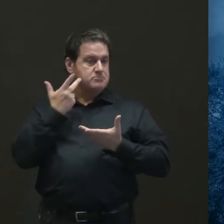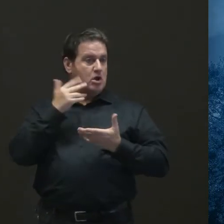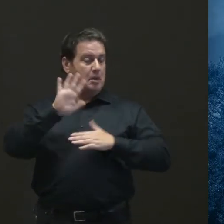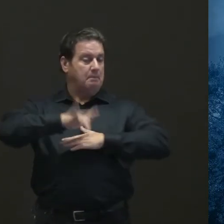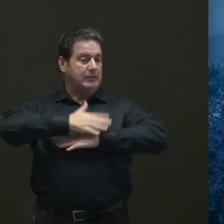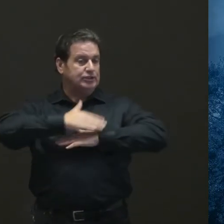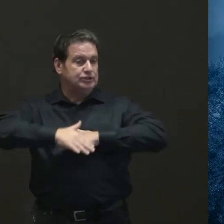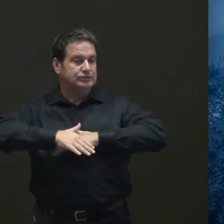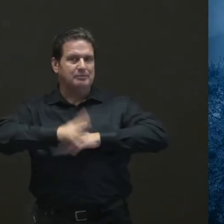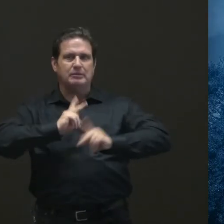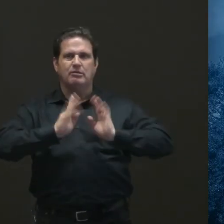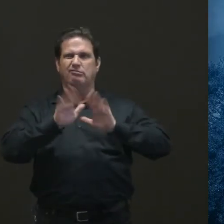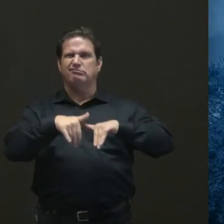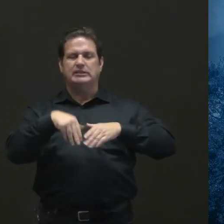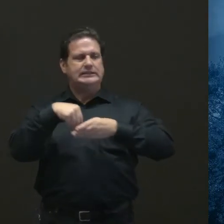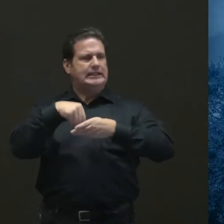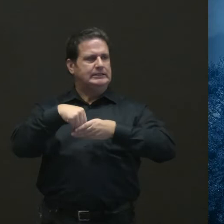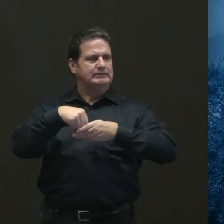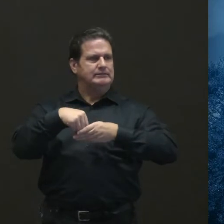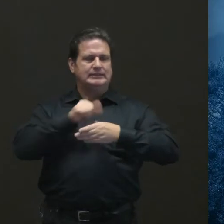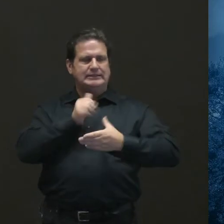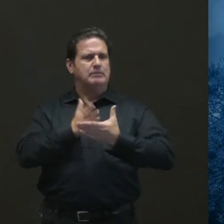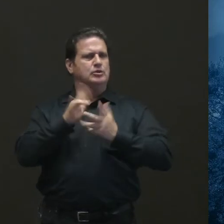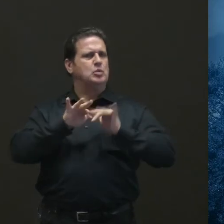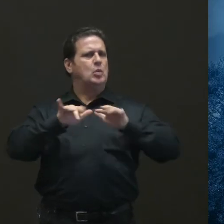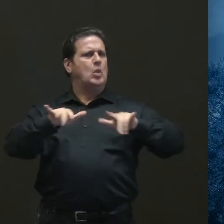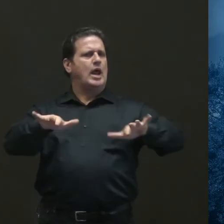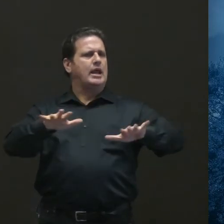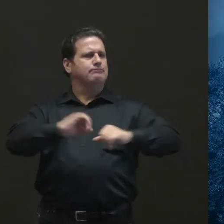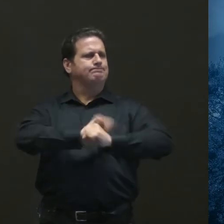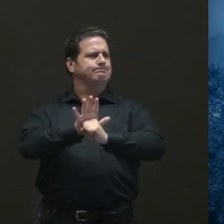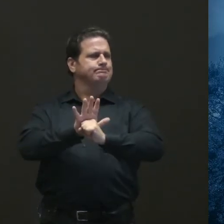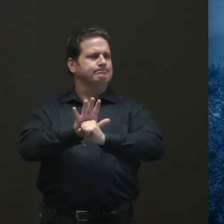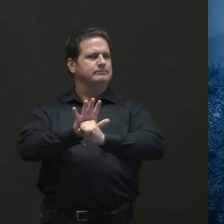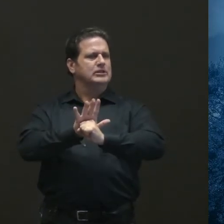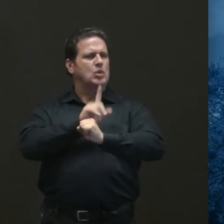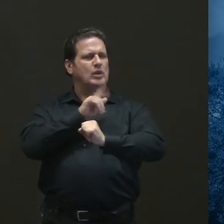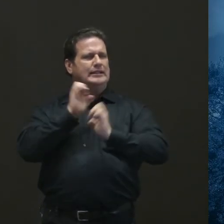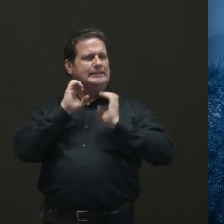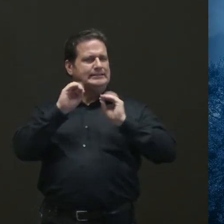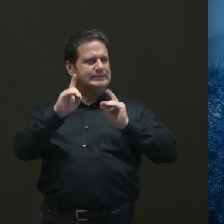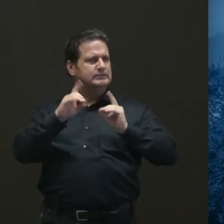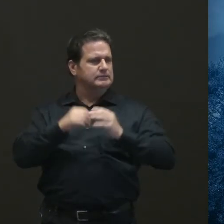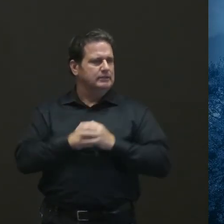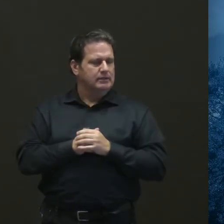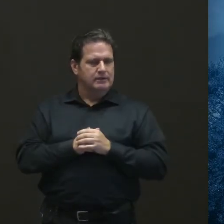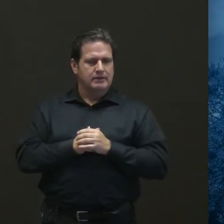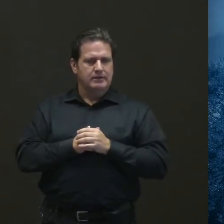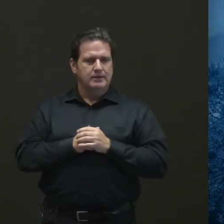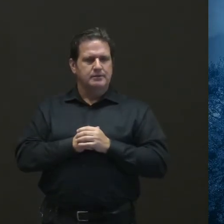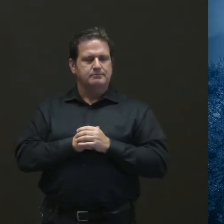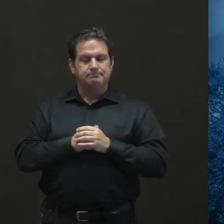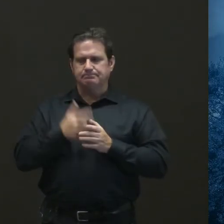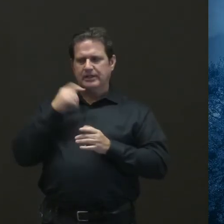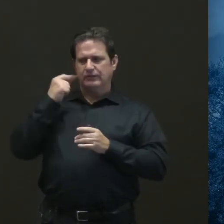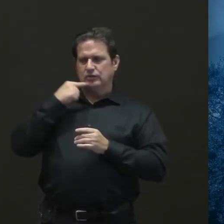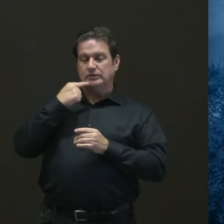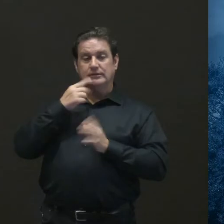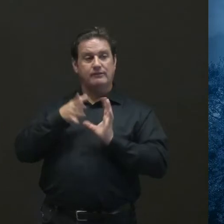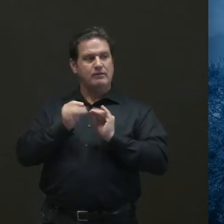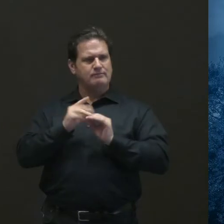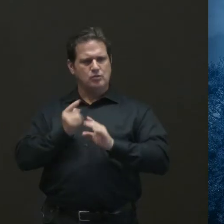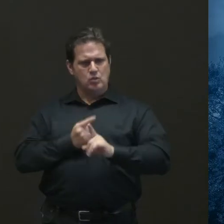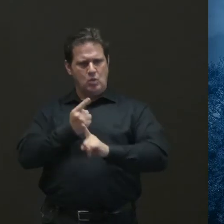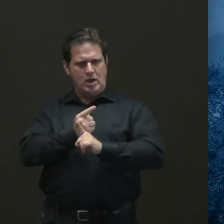beach, then the people are just going to go inside, and it doesn't stop the spread. So it's really the education that has to be the foundation, and as the governor said, finding that